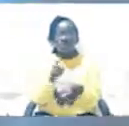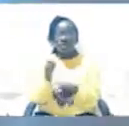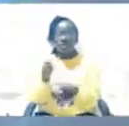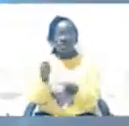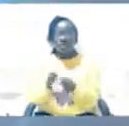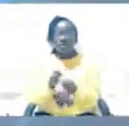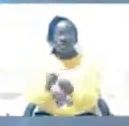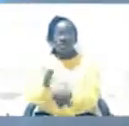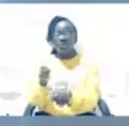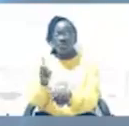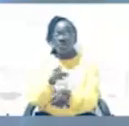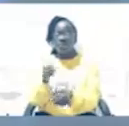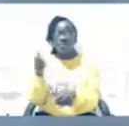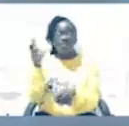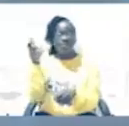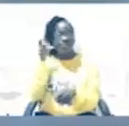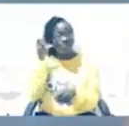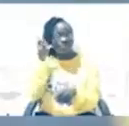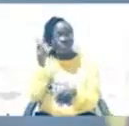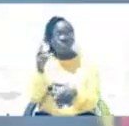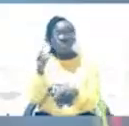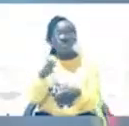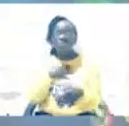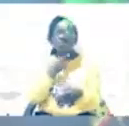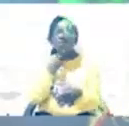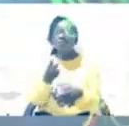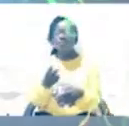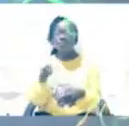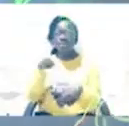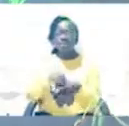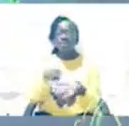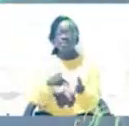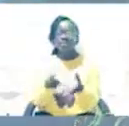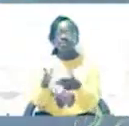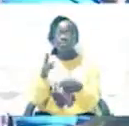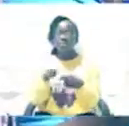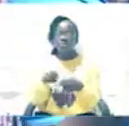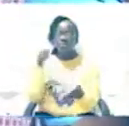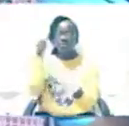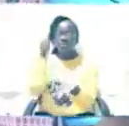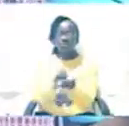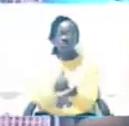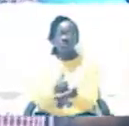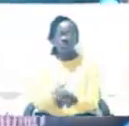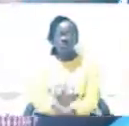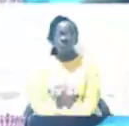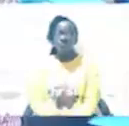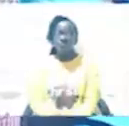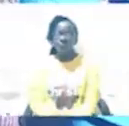the name of Jesus Christ. And let this saint shout and say, Amen. Amen.